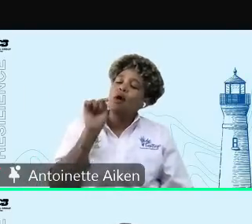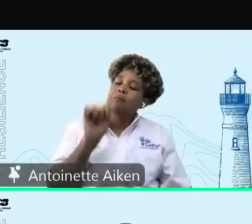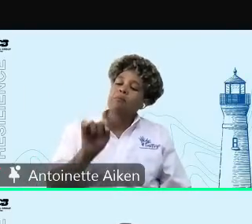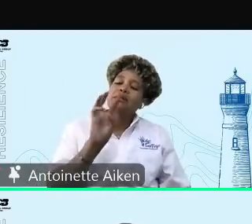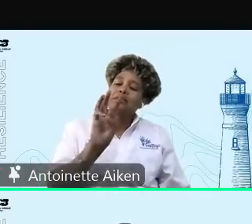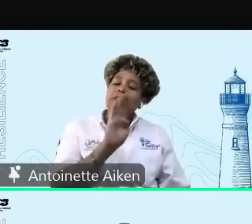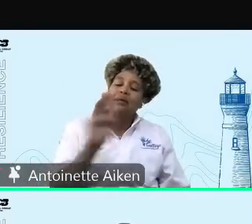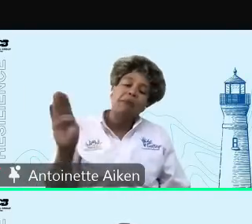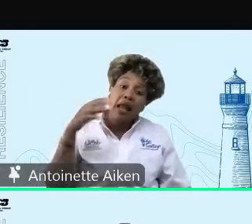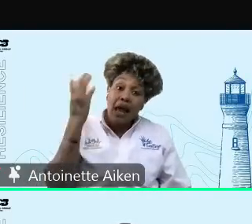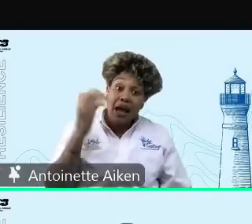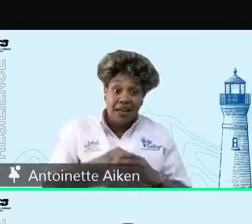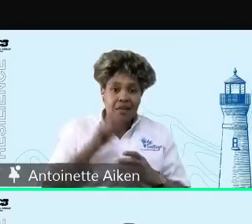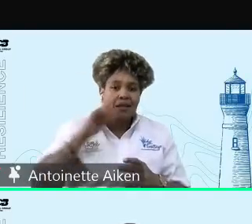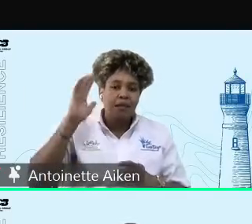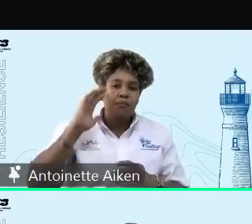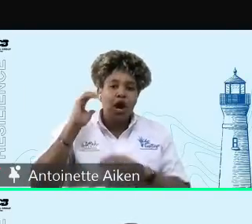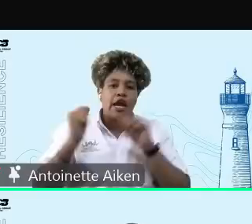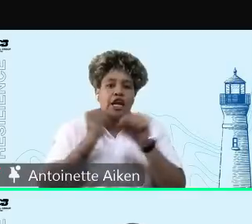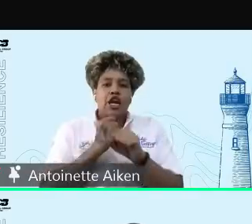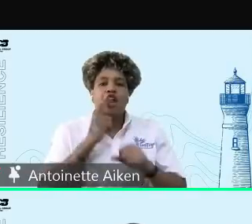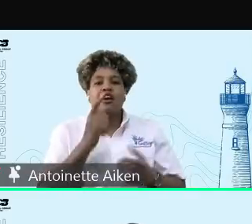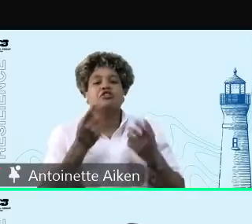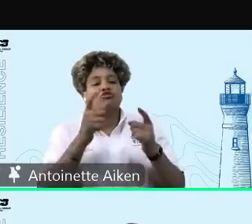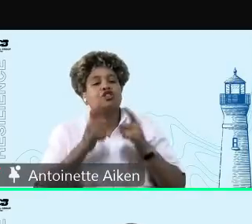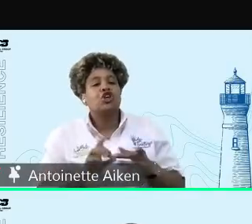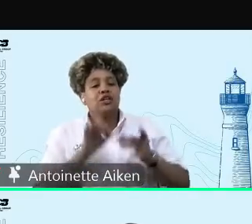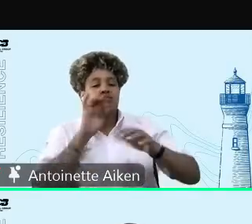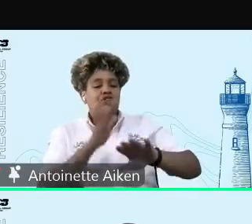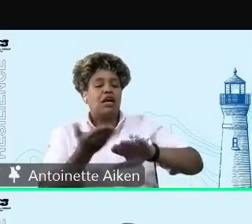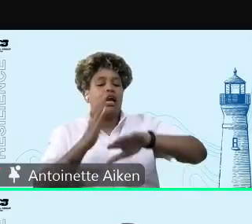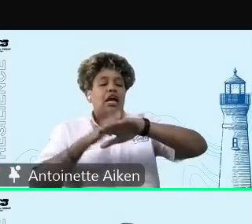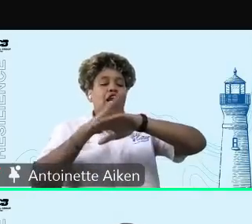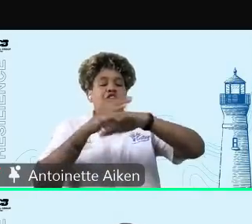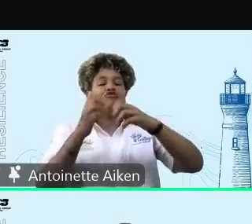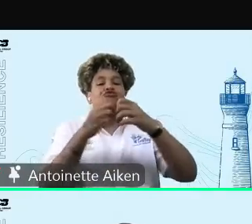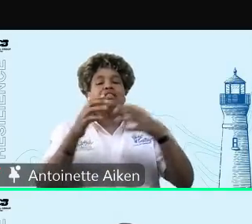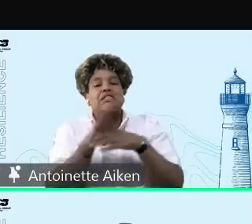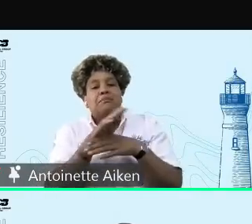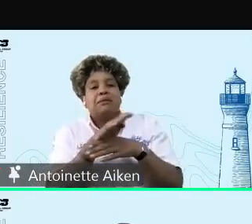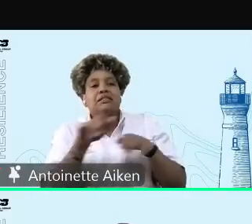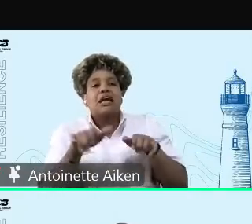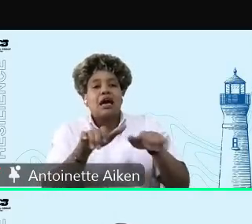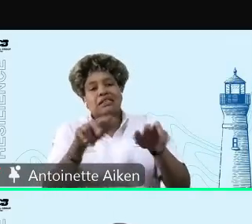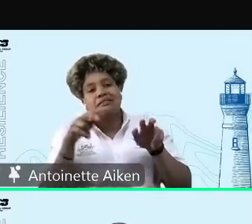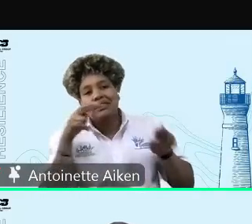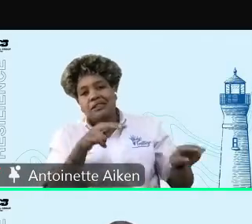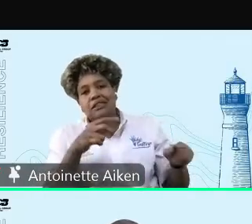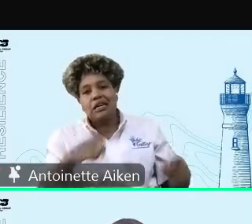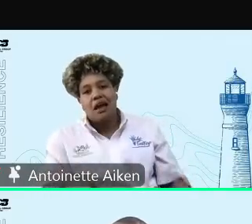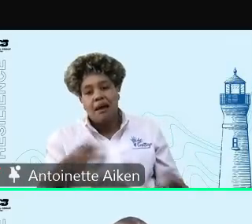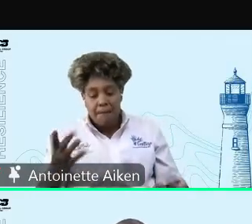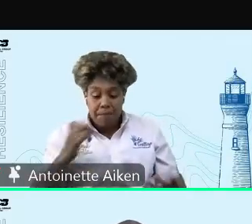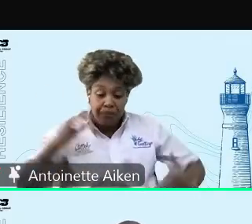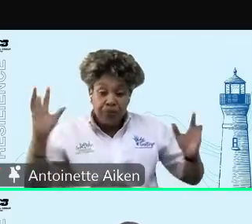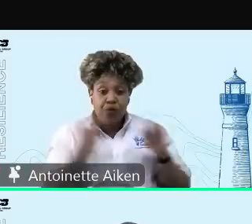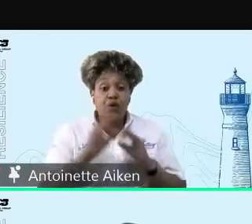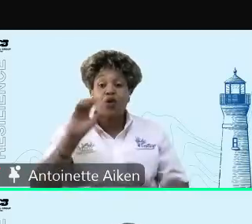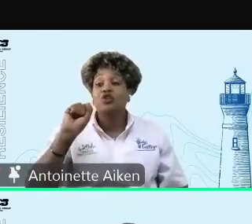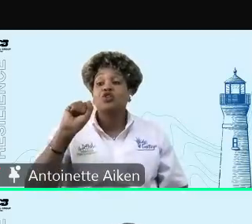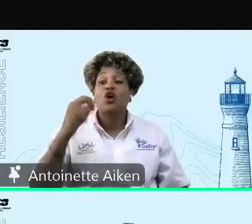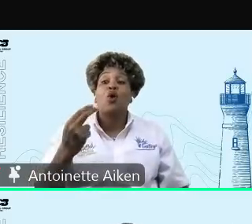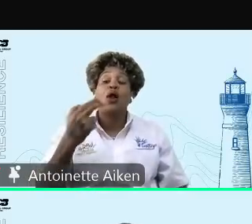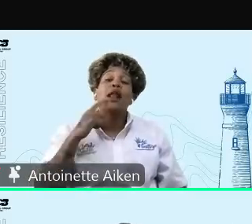561.6 billion in the prior year as a result of increased business activities. Total stockholders'